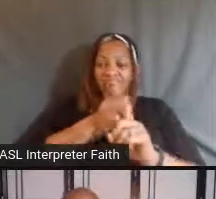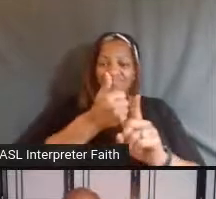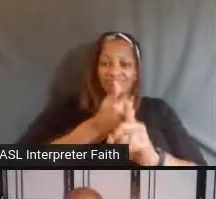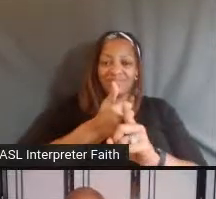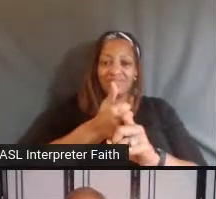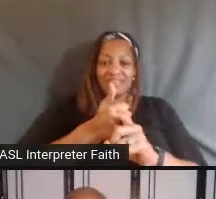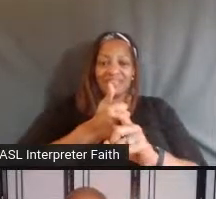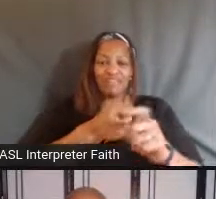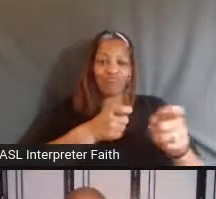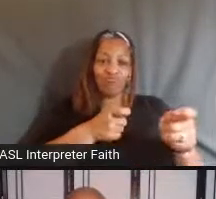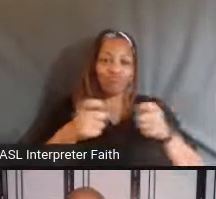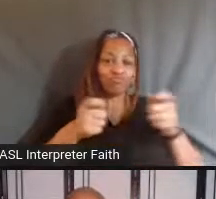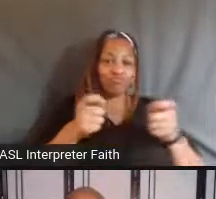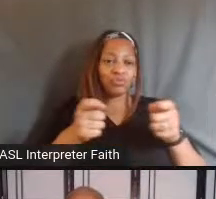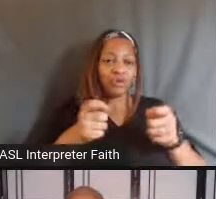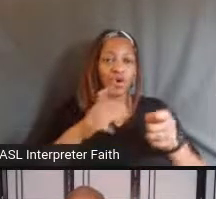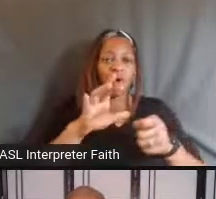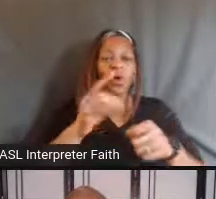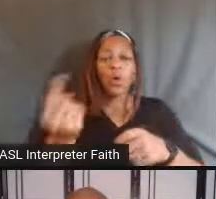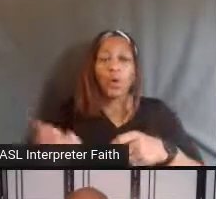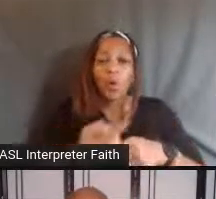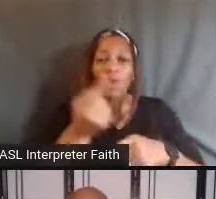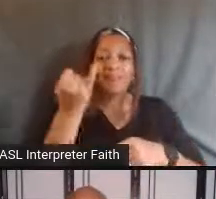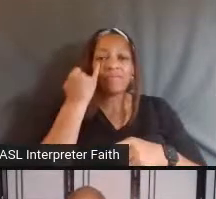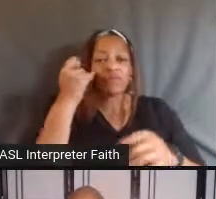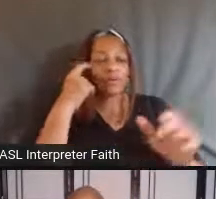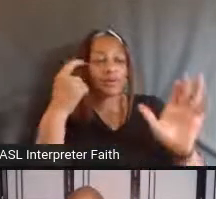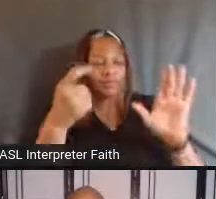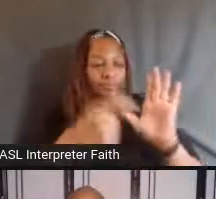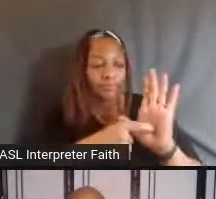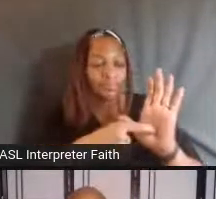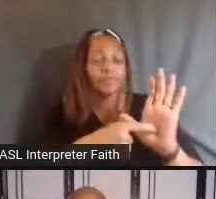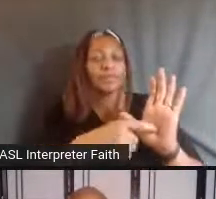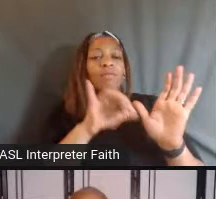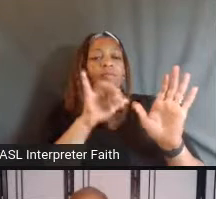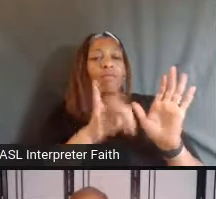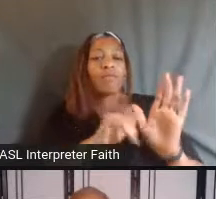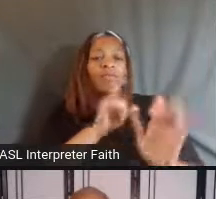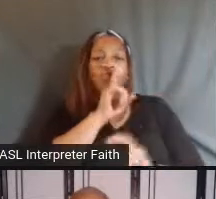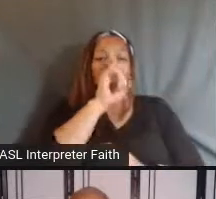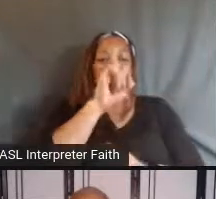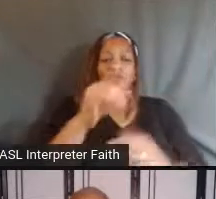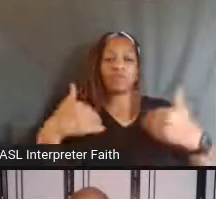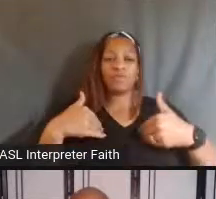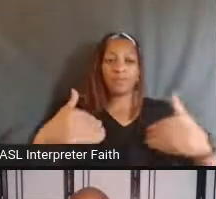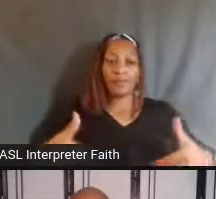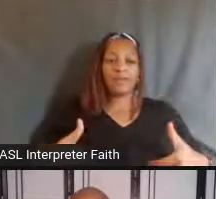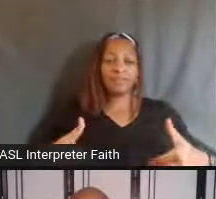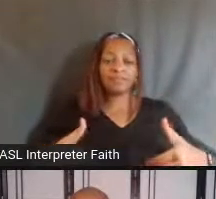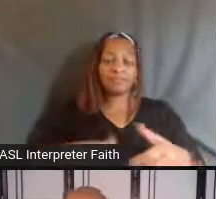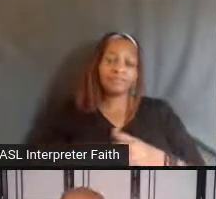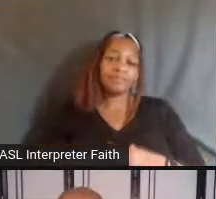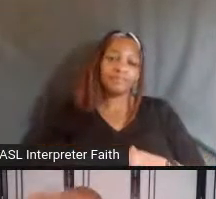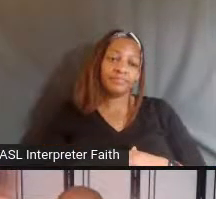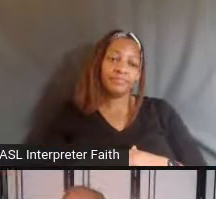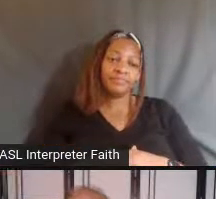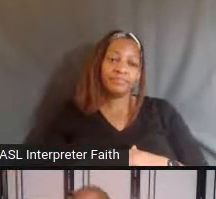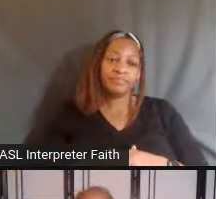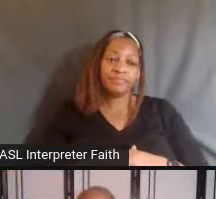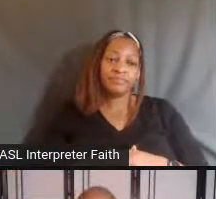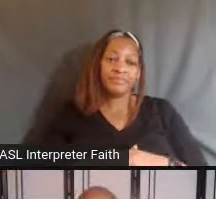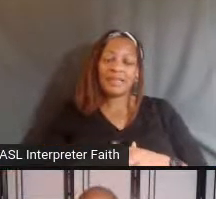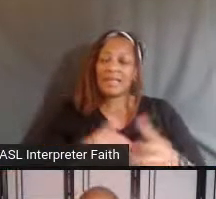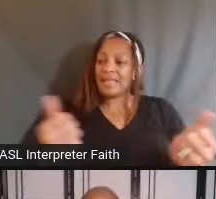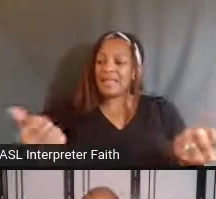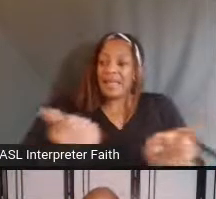only if you can acknowledge the reality of your body in